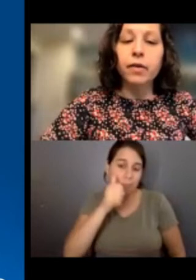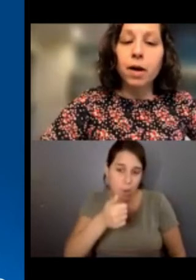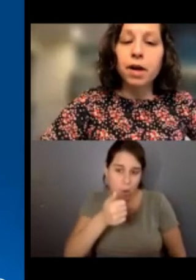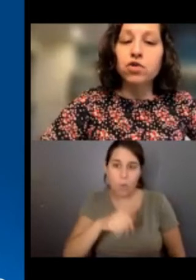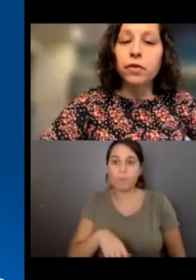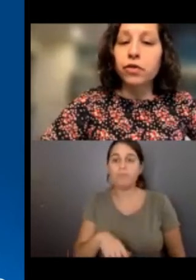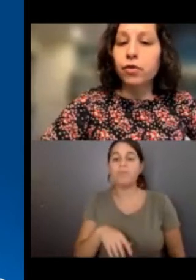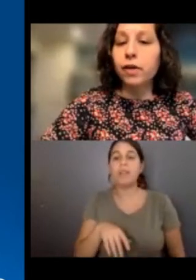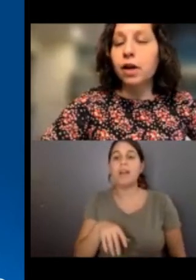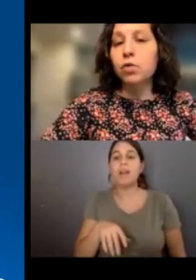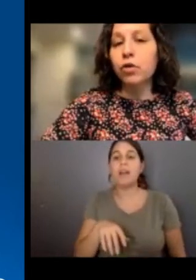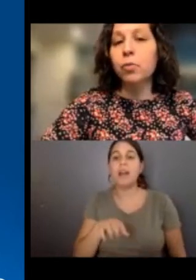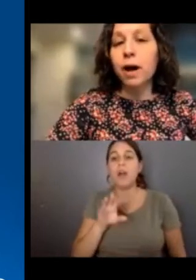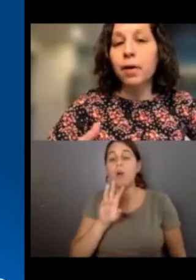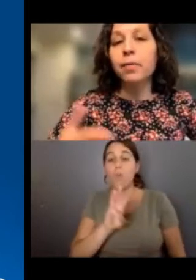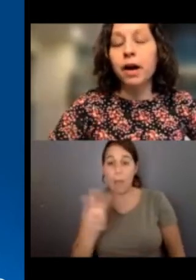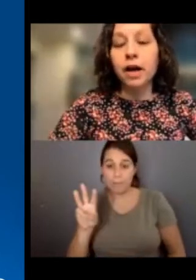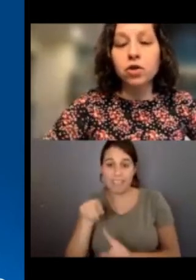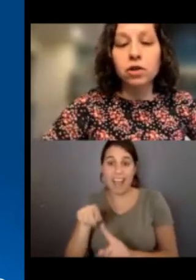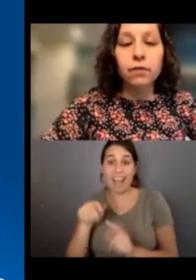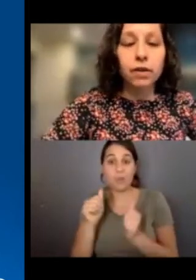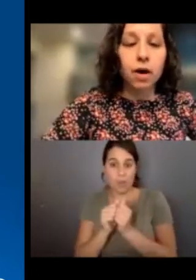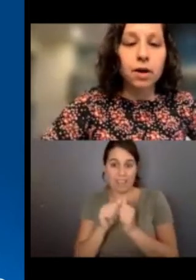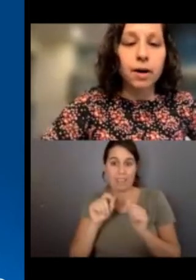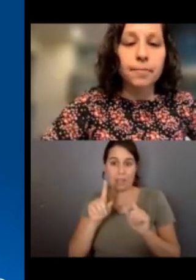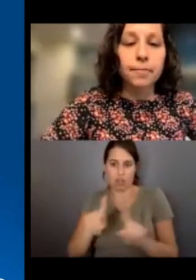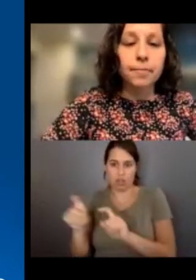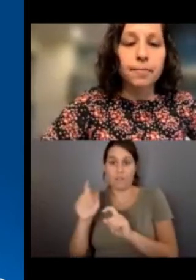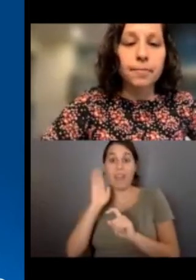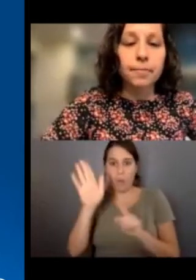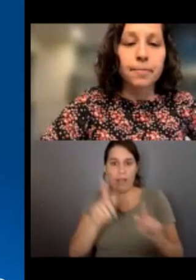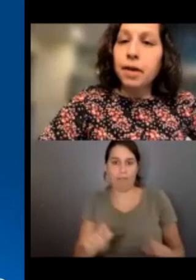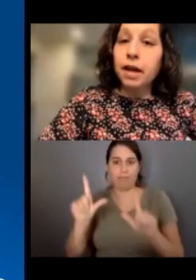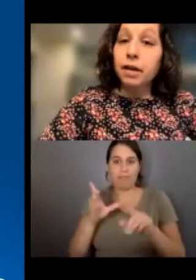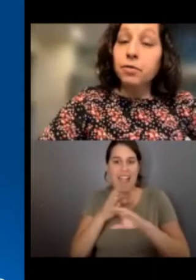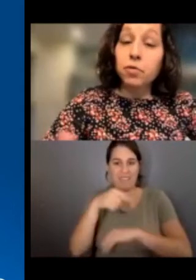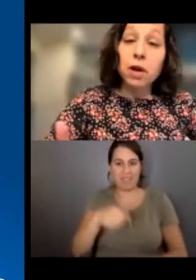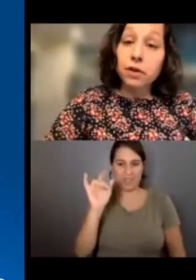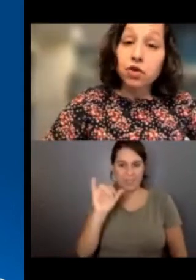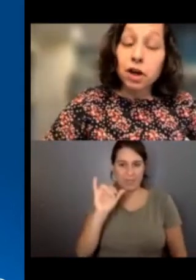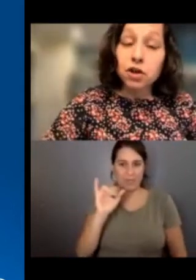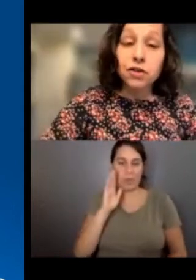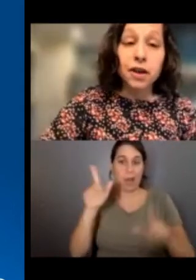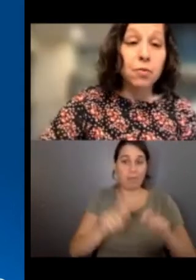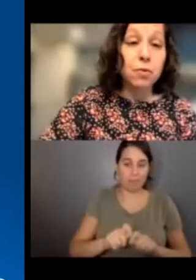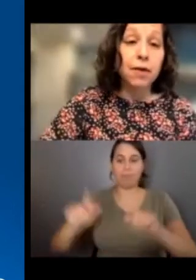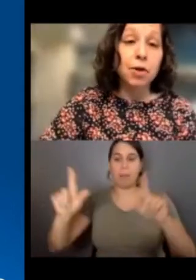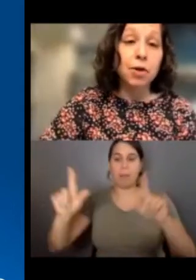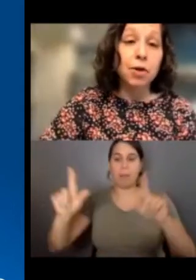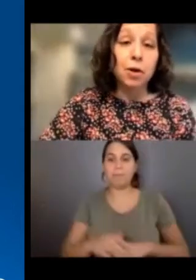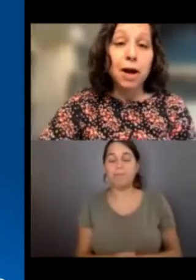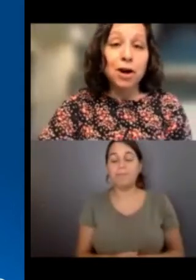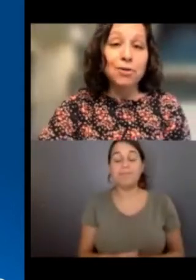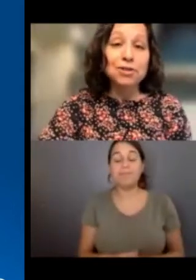and the webpage with the survey link will also pop up as you're leaving the webinar. And just by way of introductions today, we have